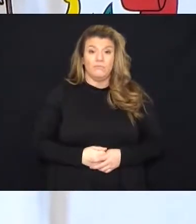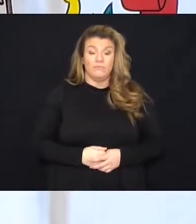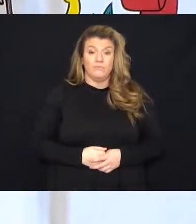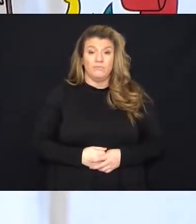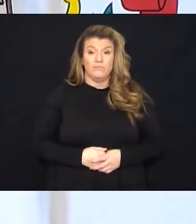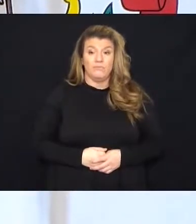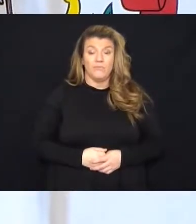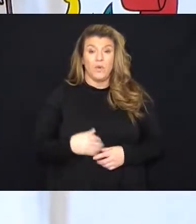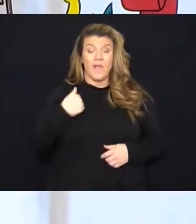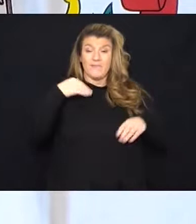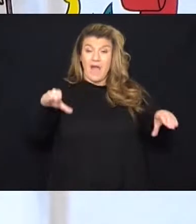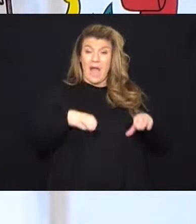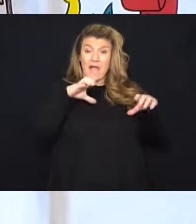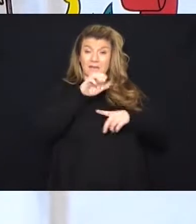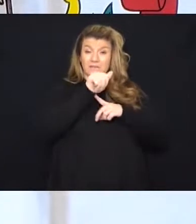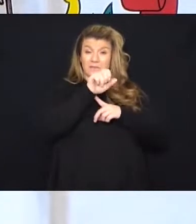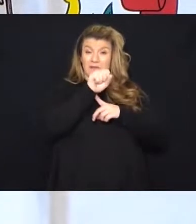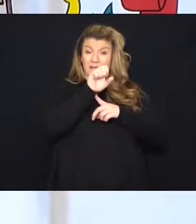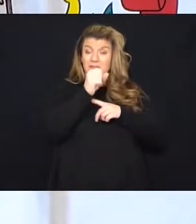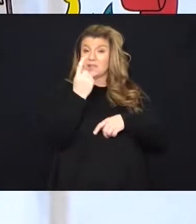We have active cases of